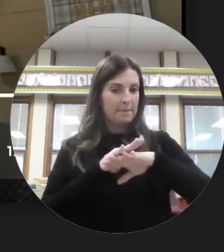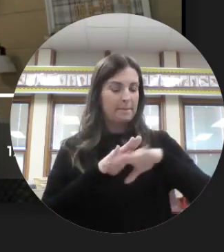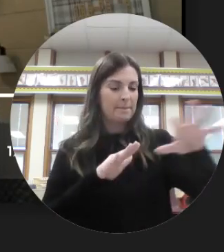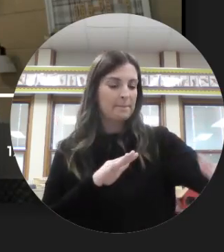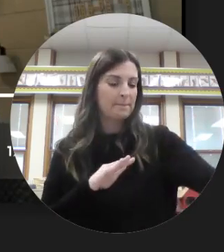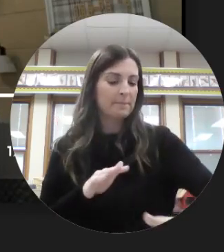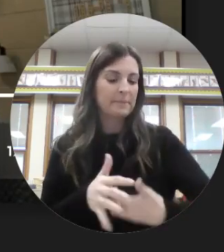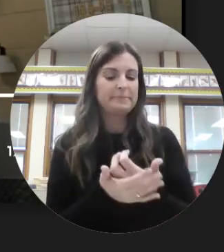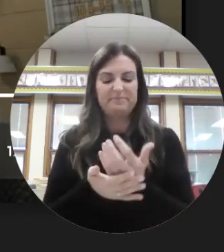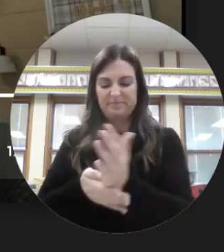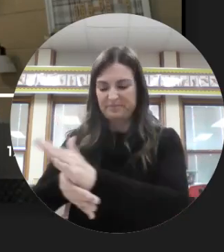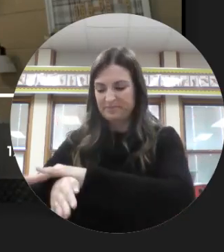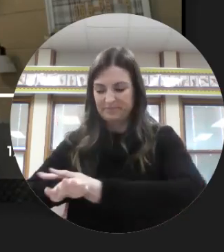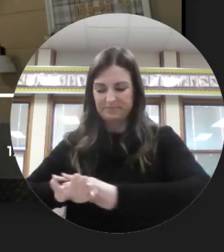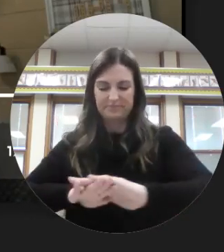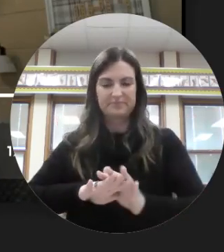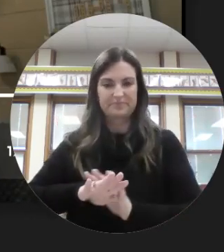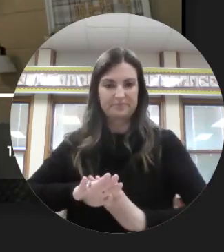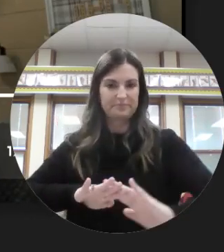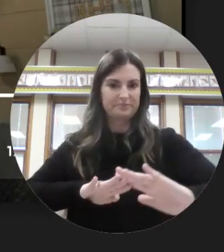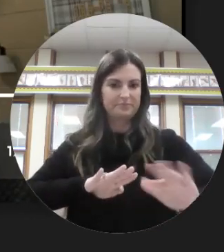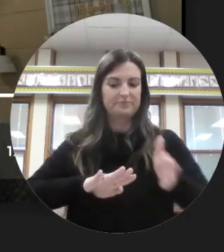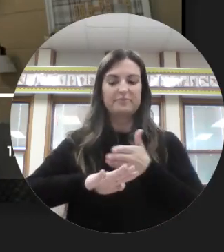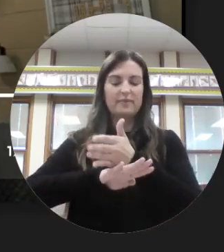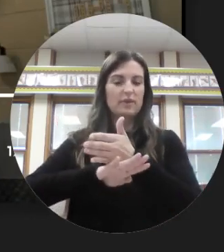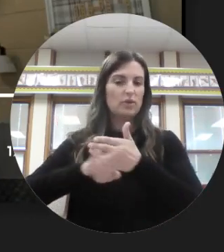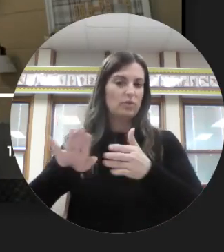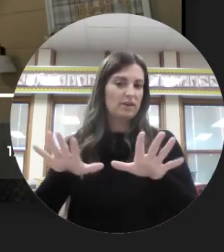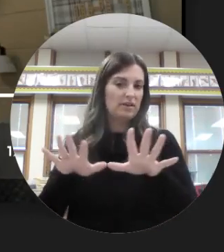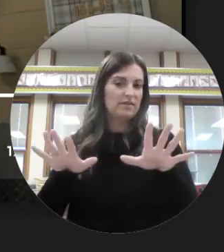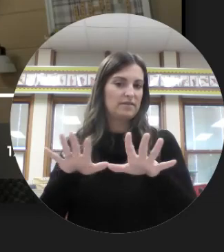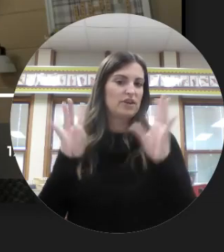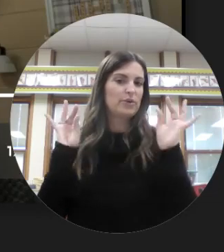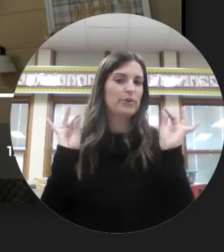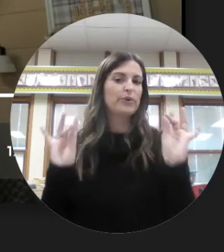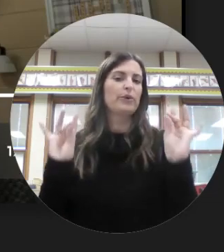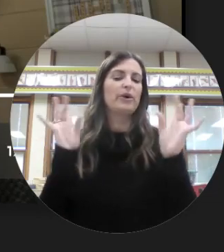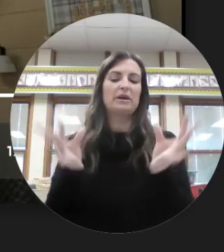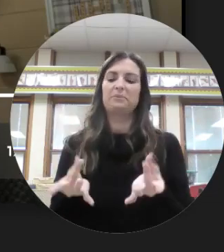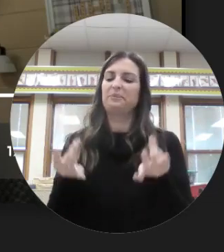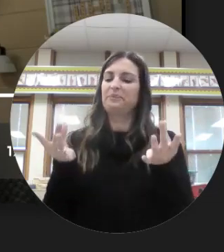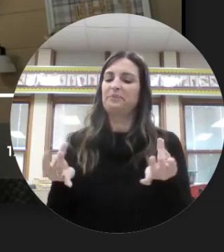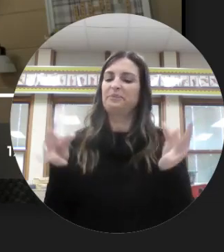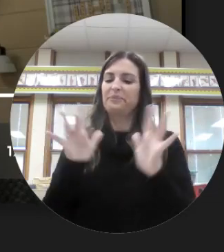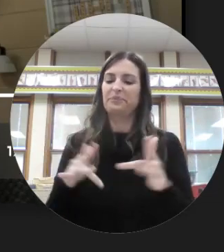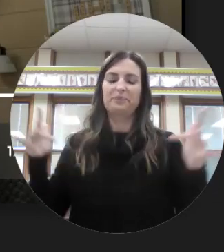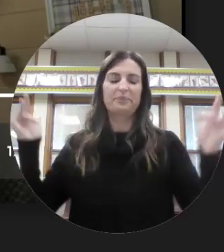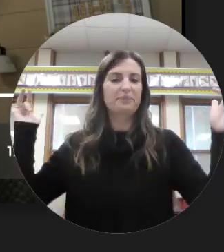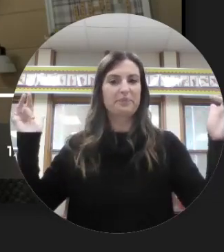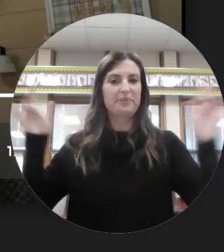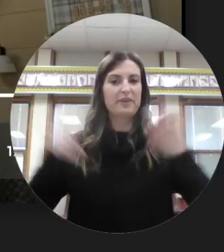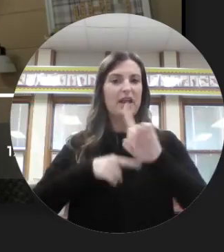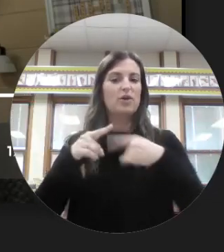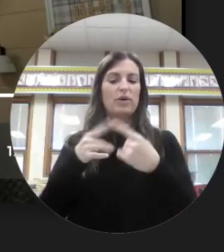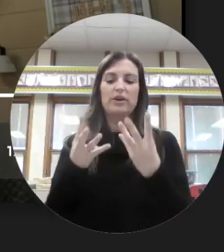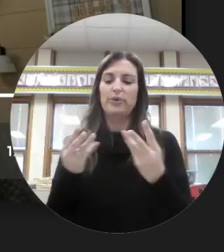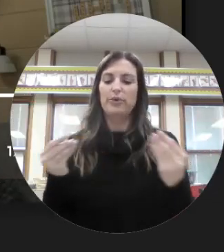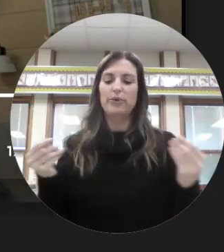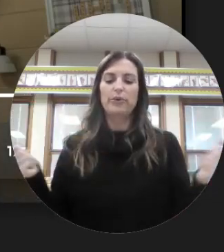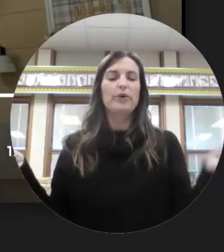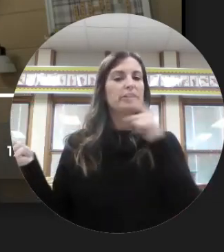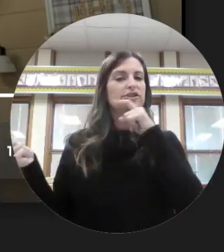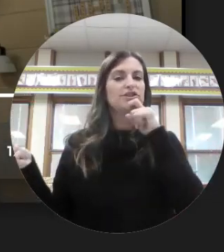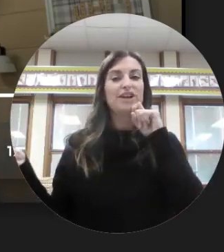resin and smeared it all over the wooden foot and the vines until everything was glistening with stickiness. And when the resin dried a short time